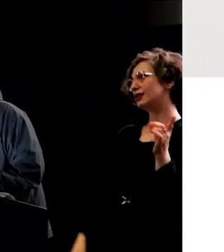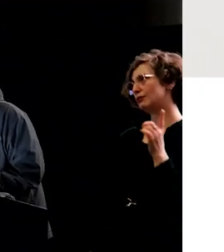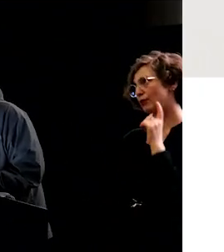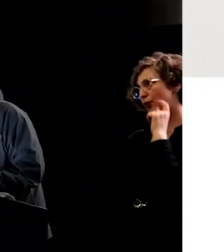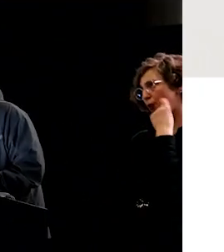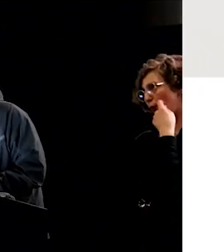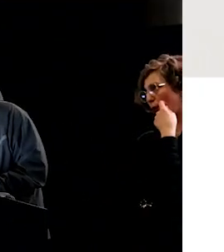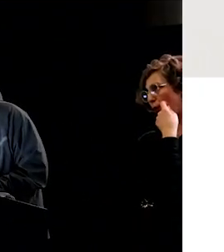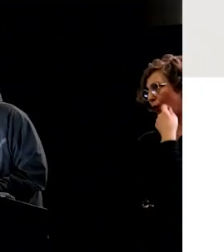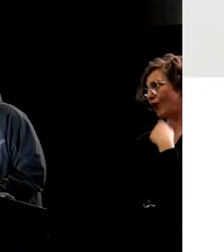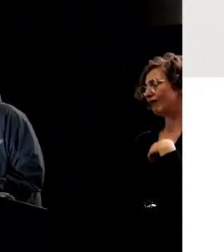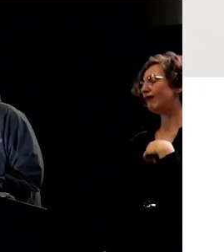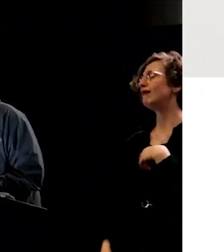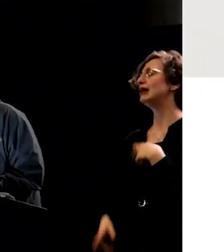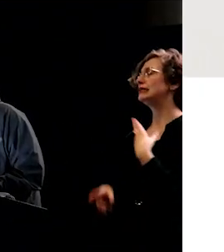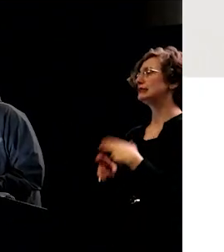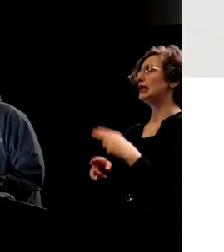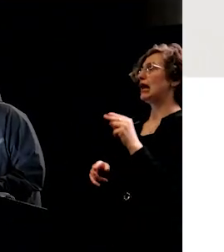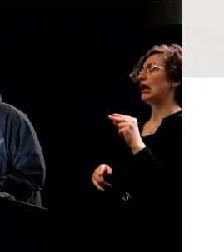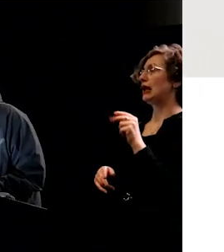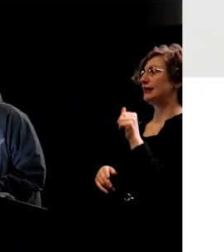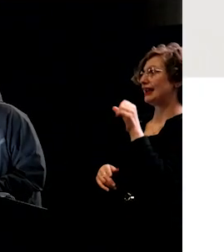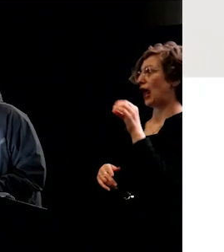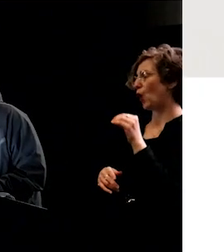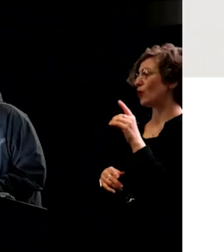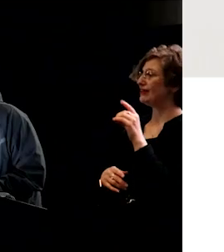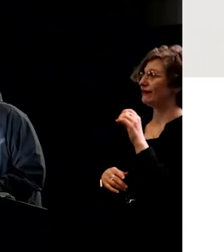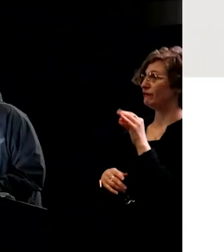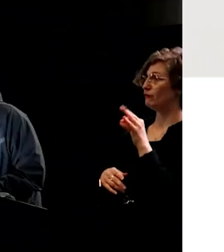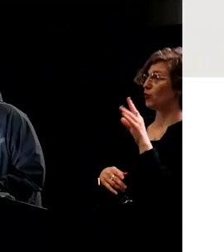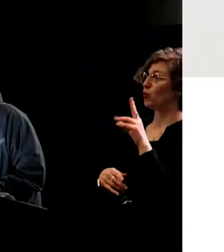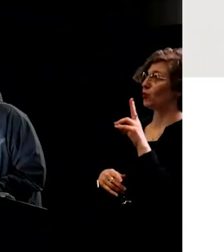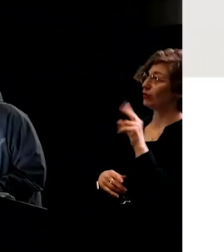cool. His name is Naoto Fukasawa. He's